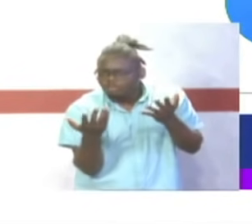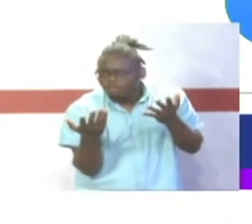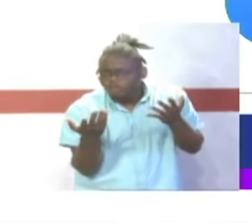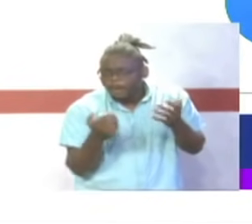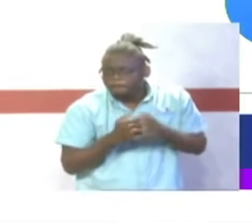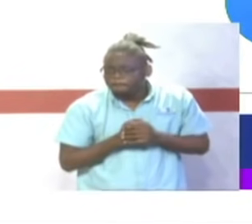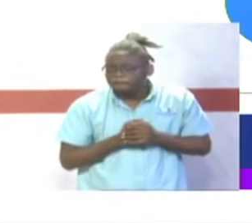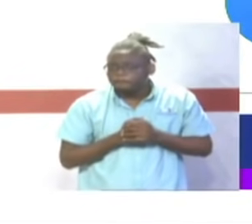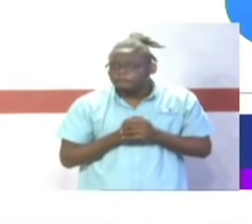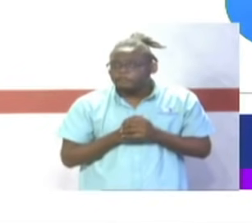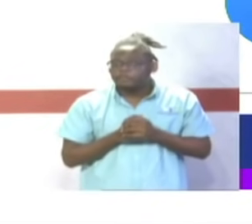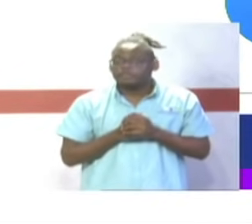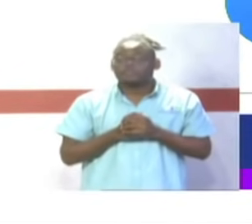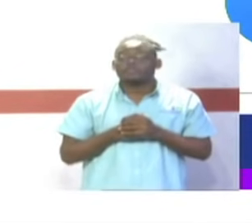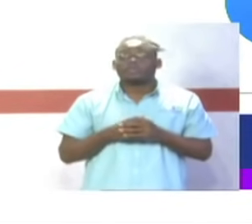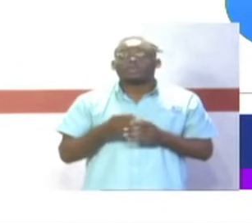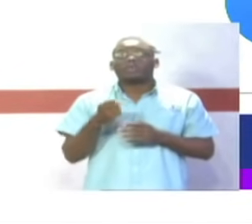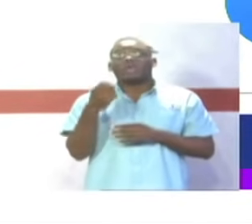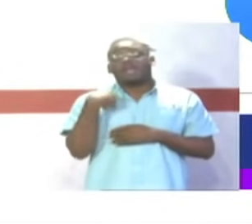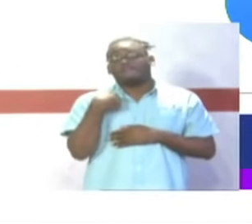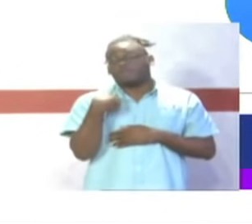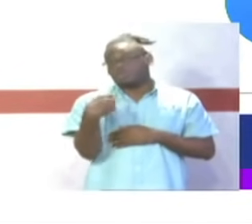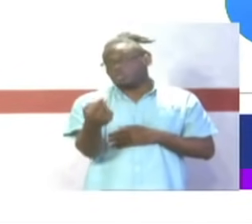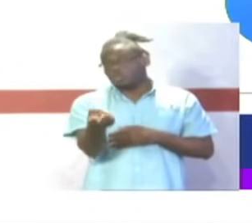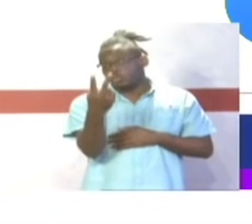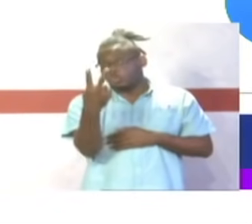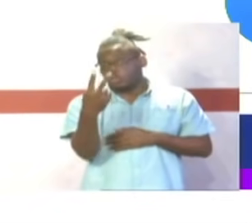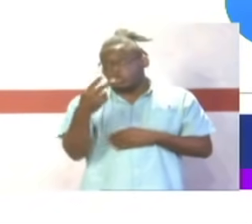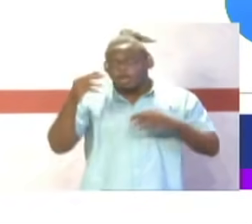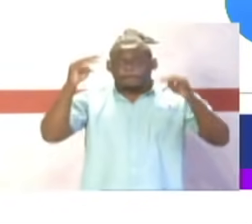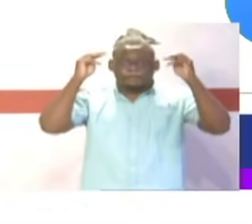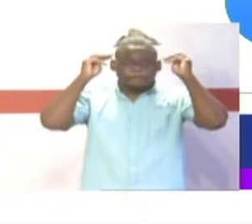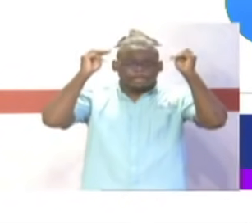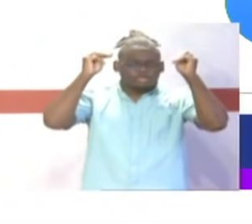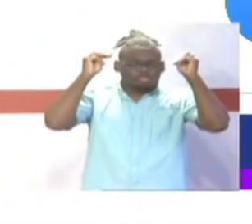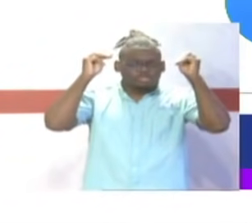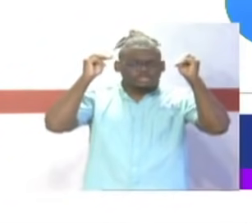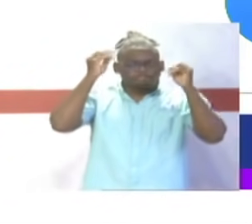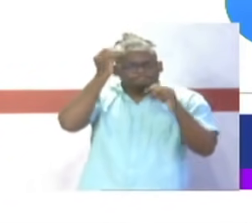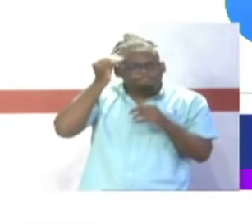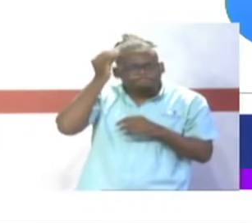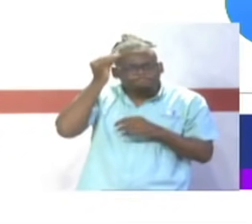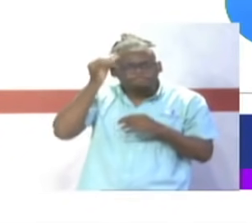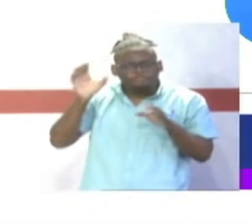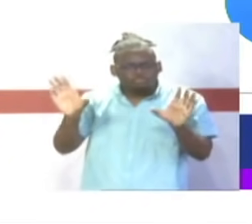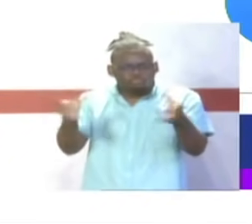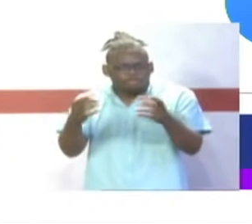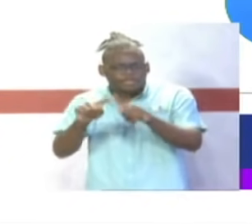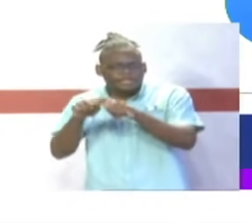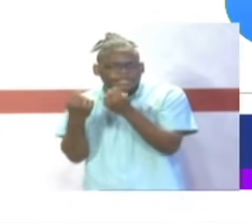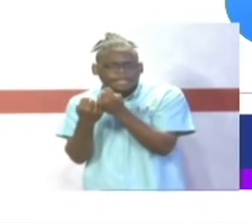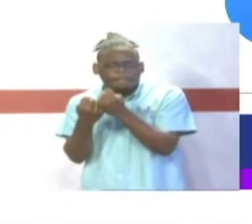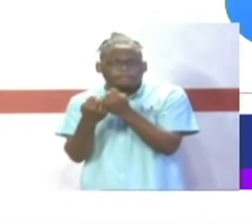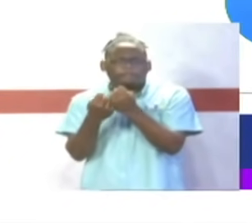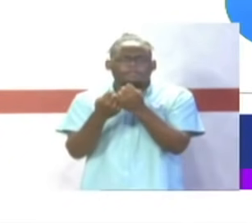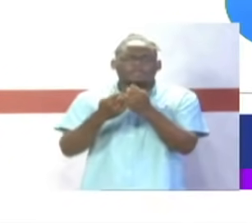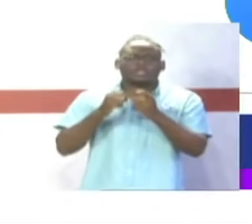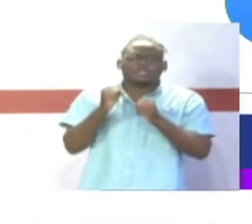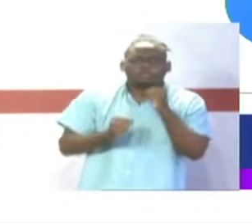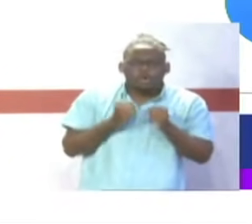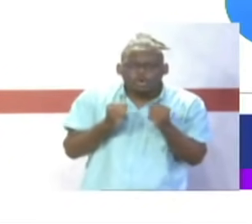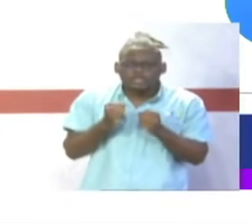reconsidering allowing Ascension football tournament to continue? Because recently it was